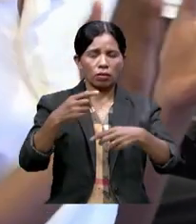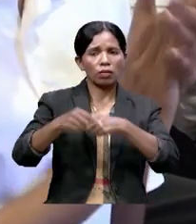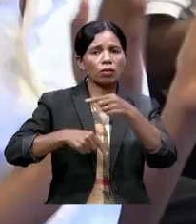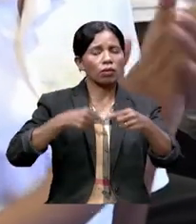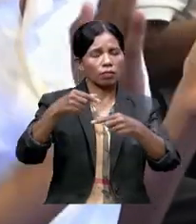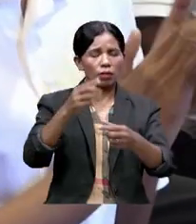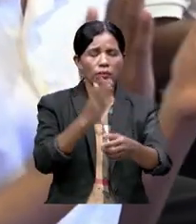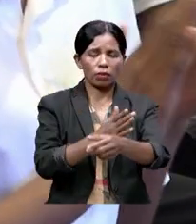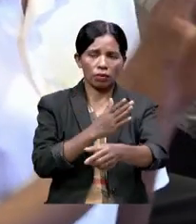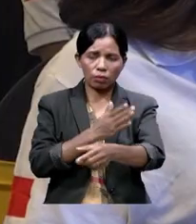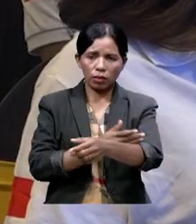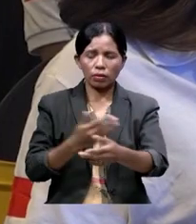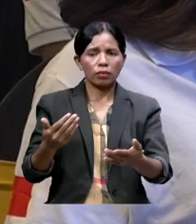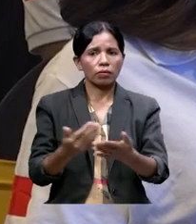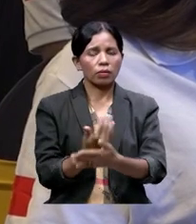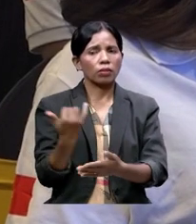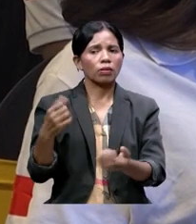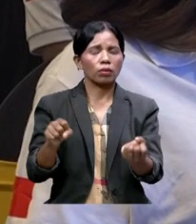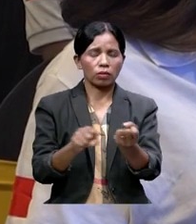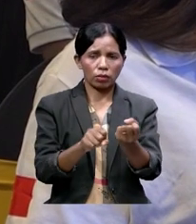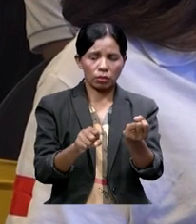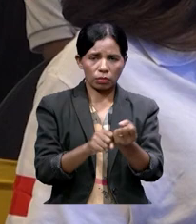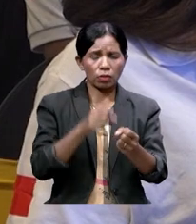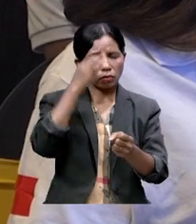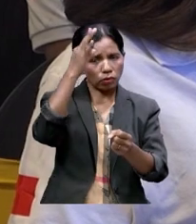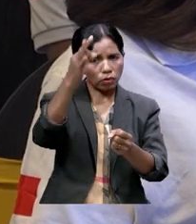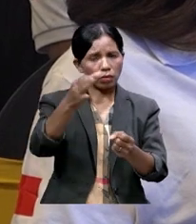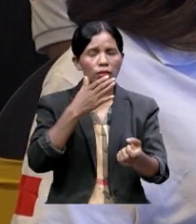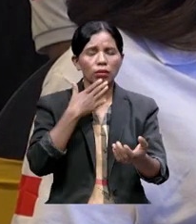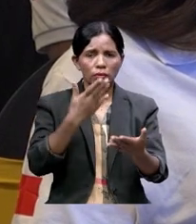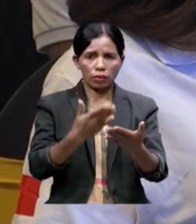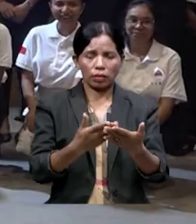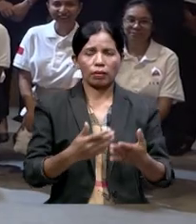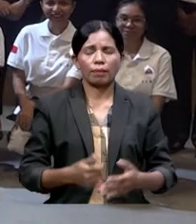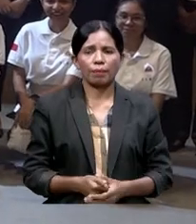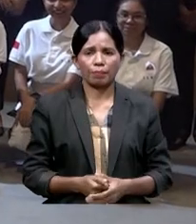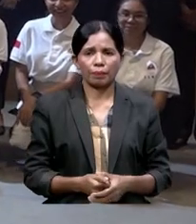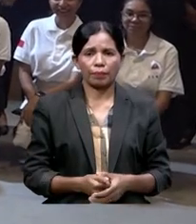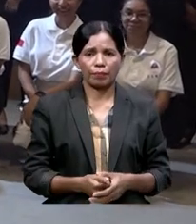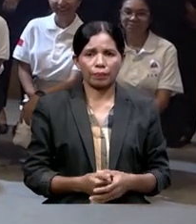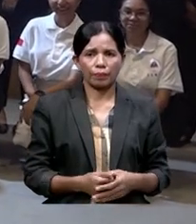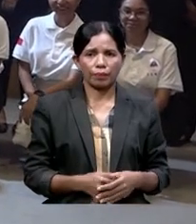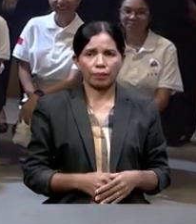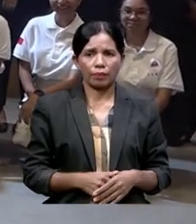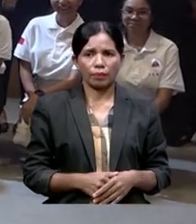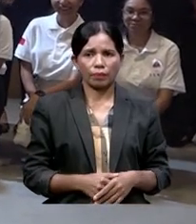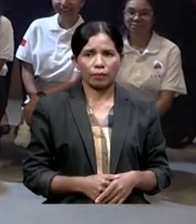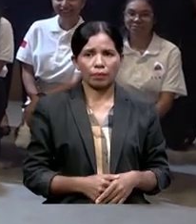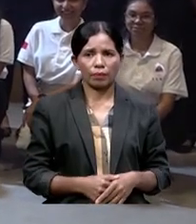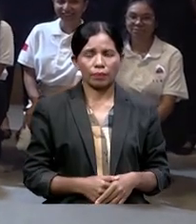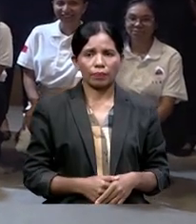promove inovação no contribui para futuro sustentável no próspero. Agostinho da Costa, Adriano Verdial, GMN.